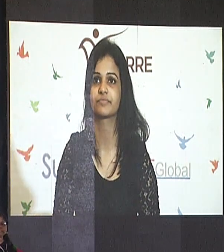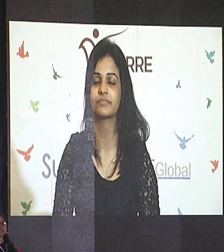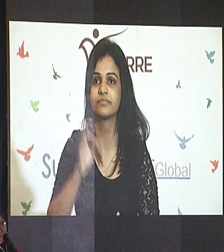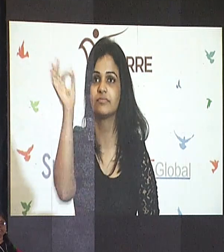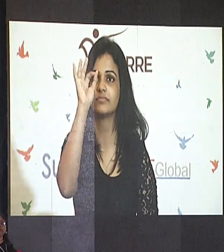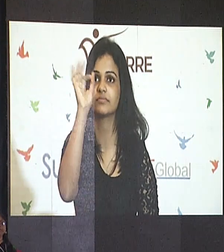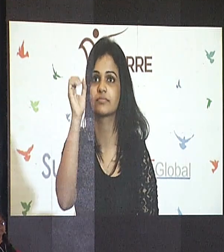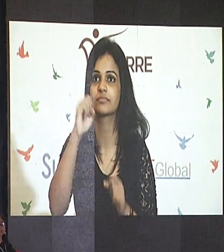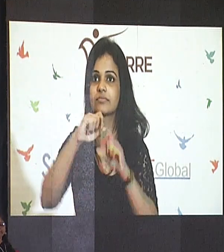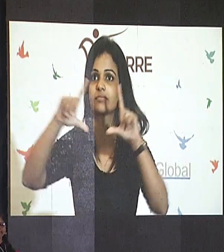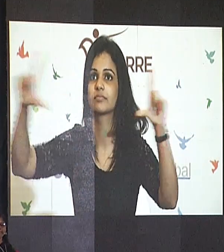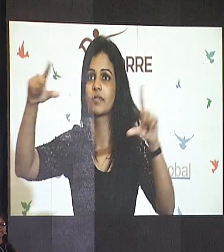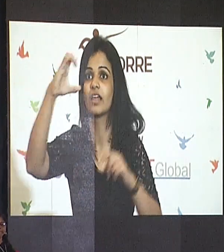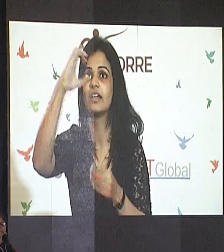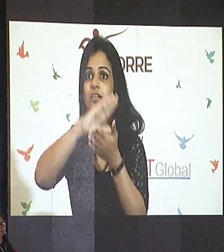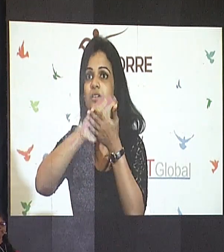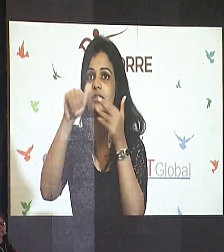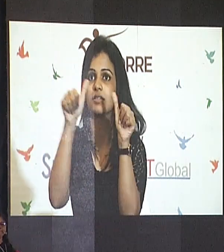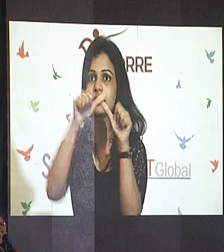This is the chakra therapy.